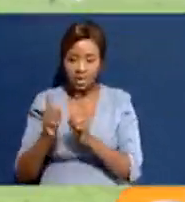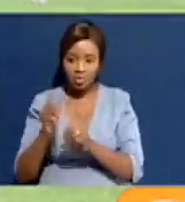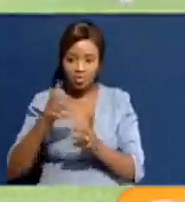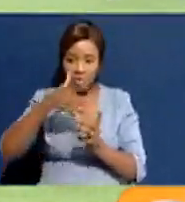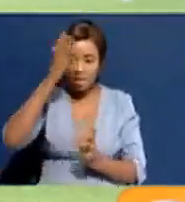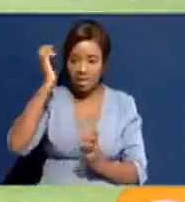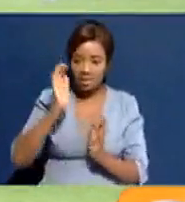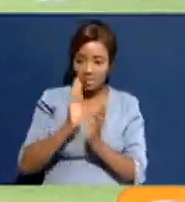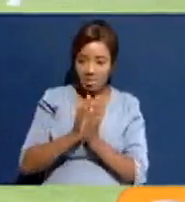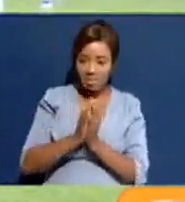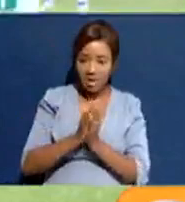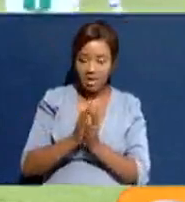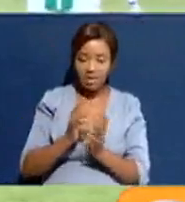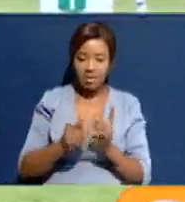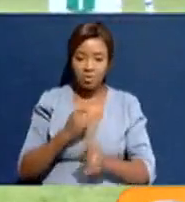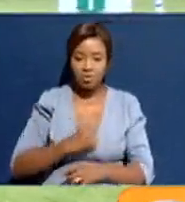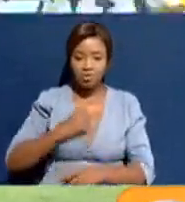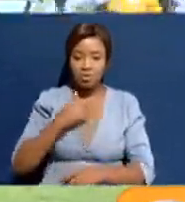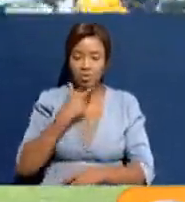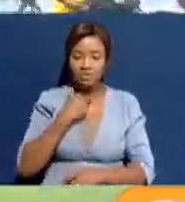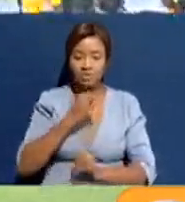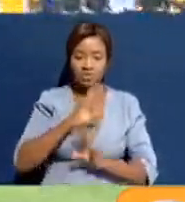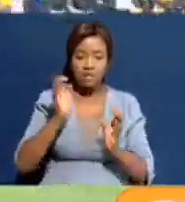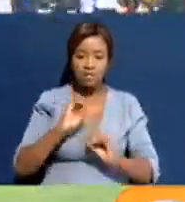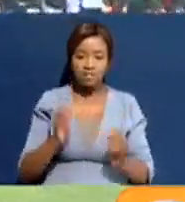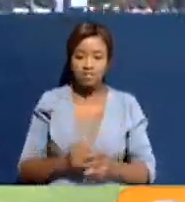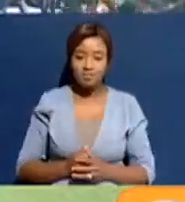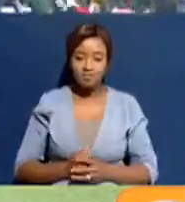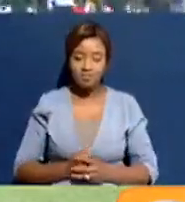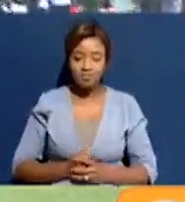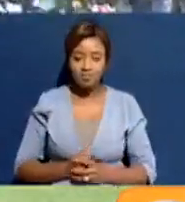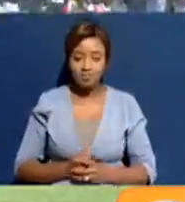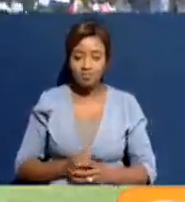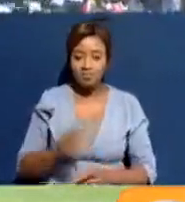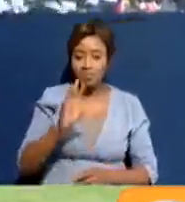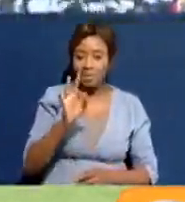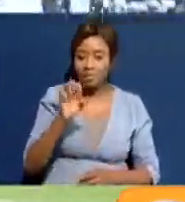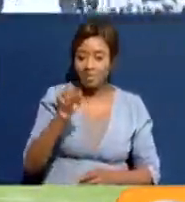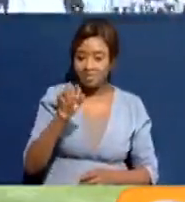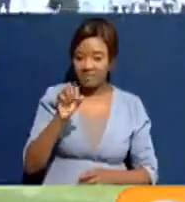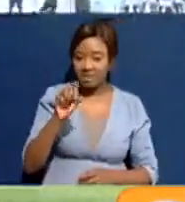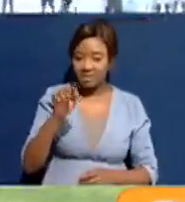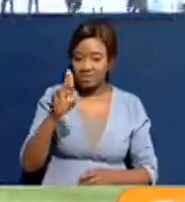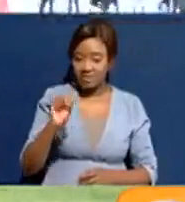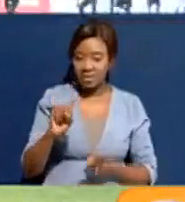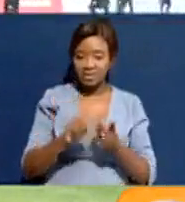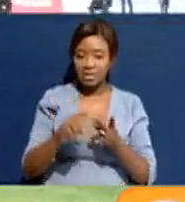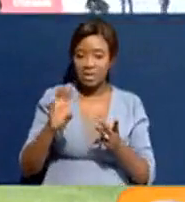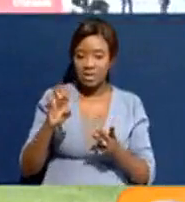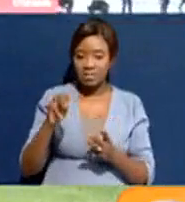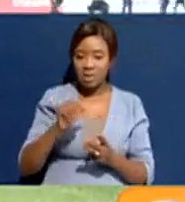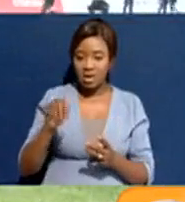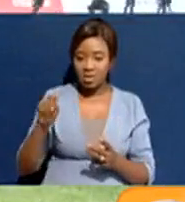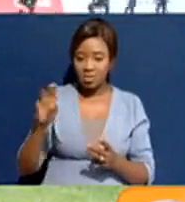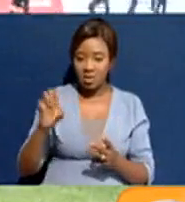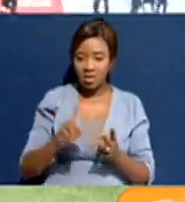four tries from tournament MVP Isaac Njoroge, who scored a brace, Festus Shiasi and Emmanuel Opondo. Black Blood